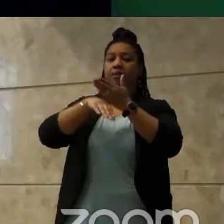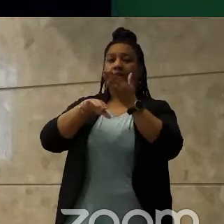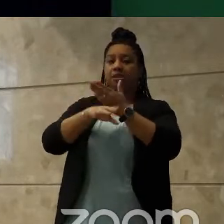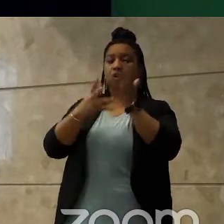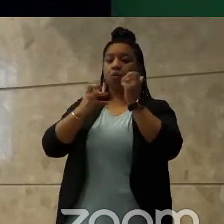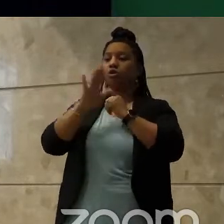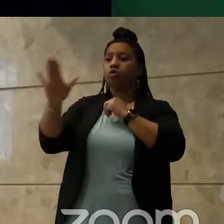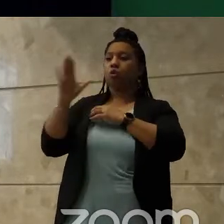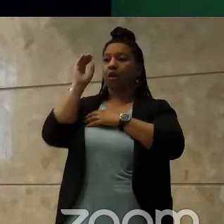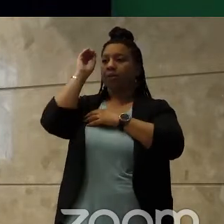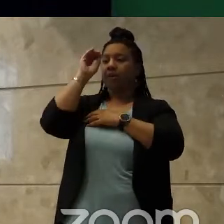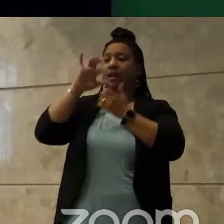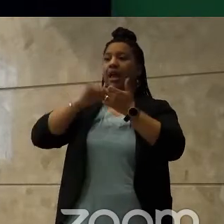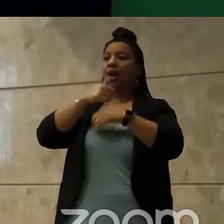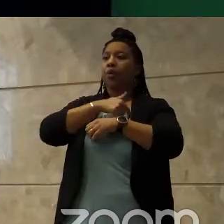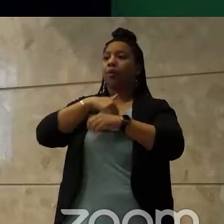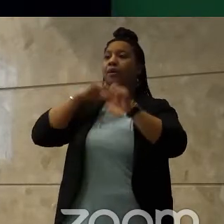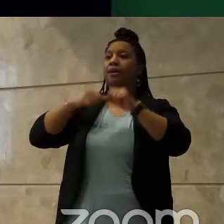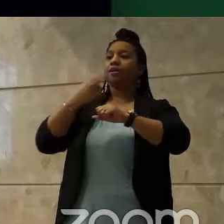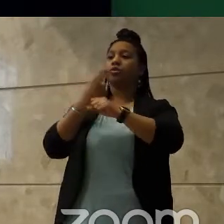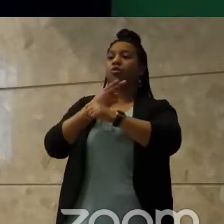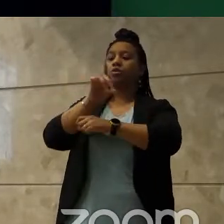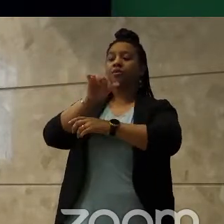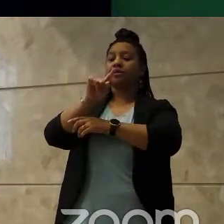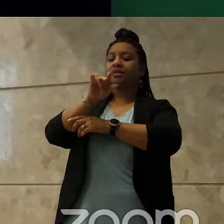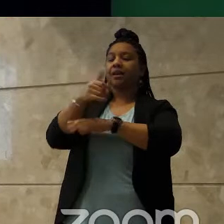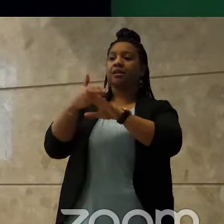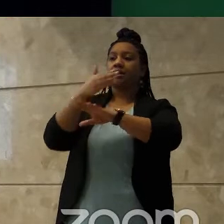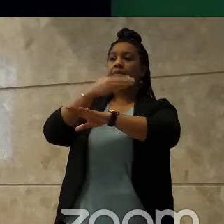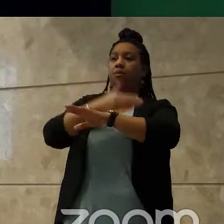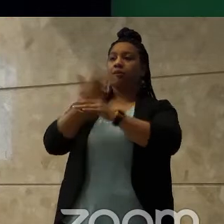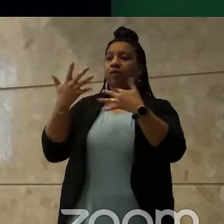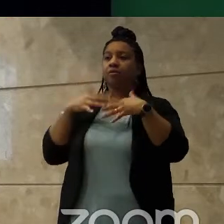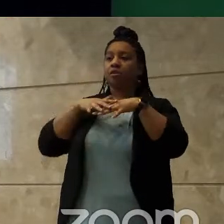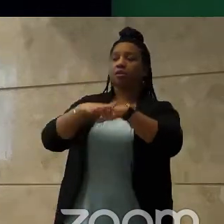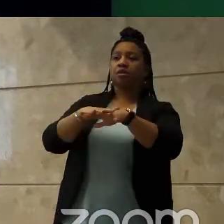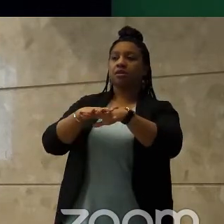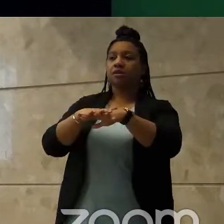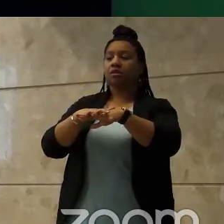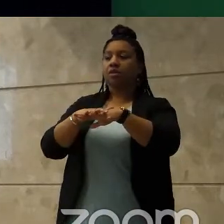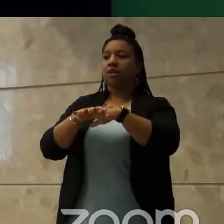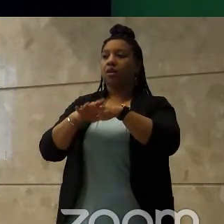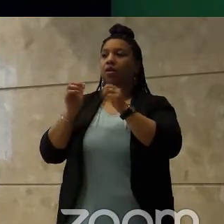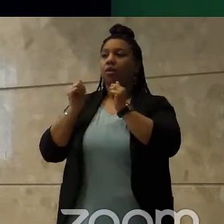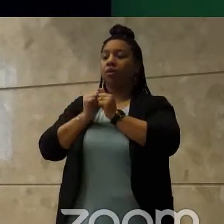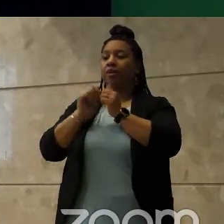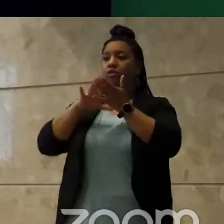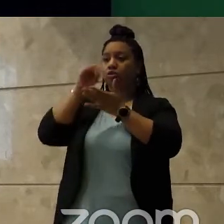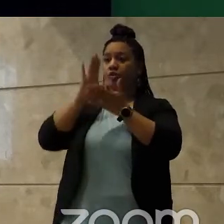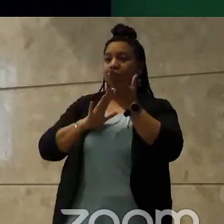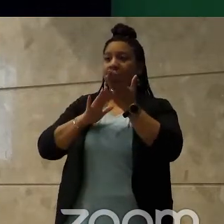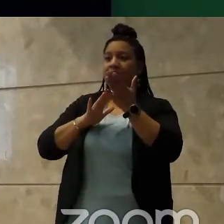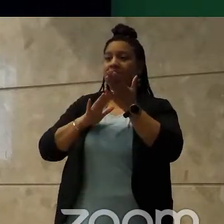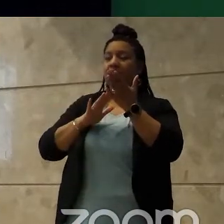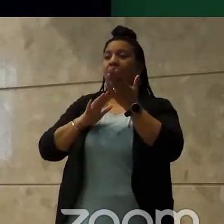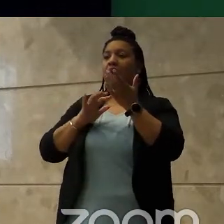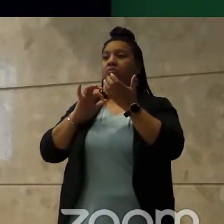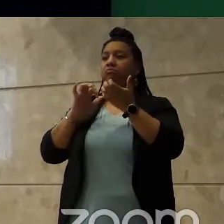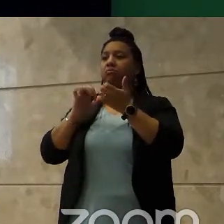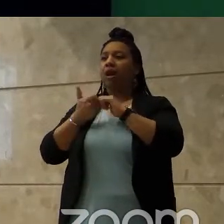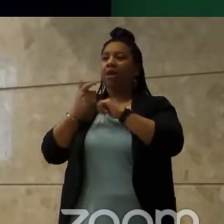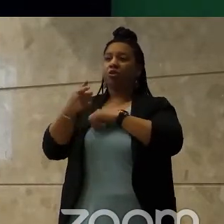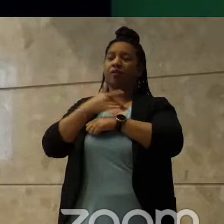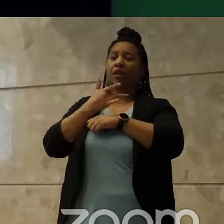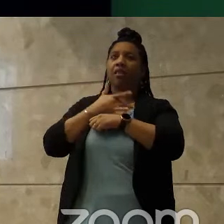like your insight in how we can use data to improve matriculation, especially with BIPOC students. Yes. Do you have suggestions, especially for STEM